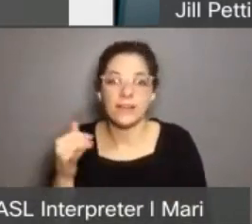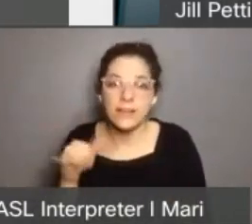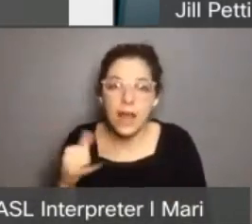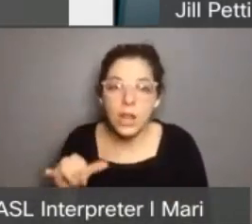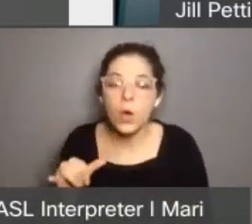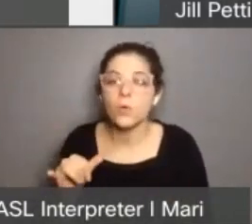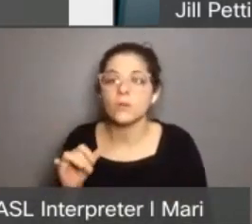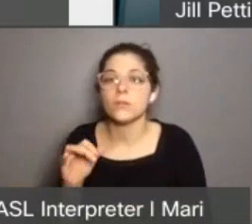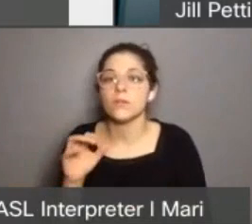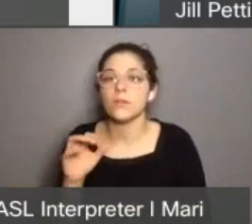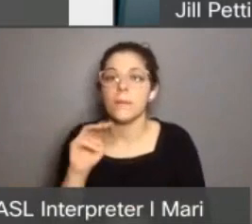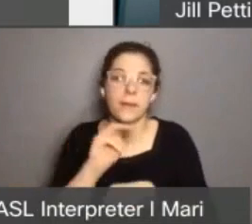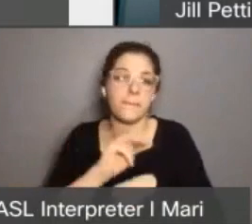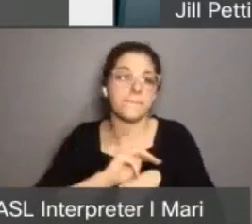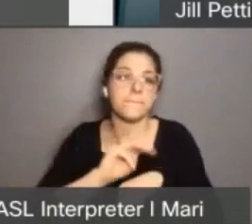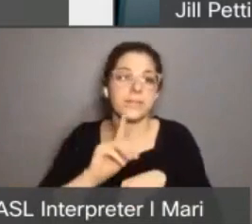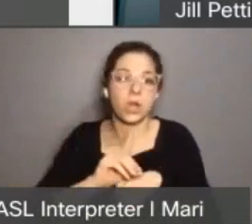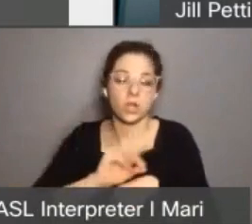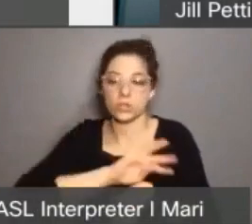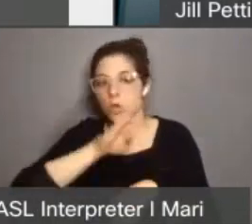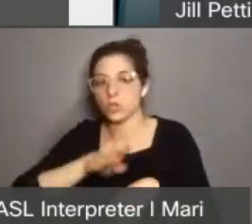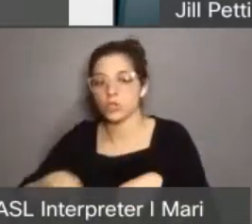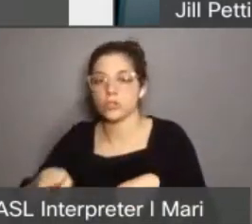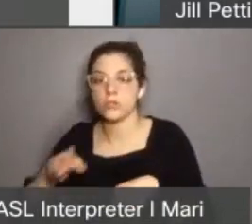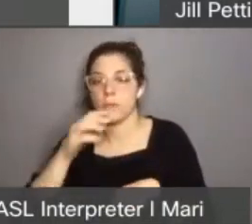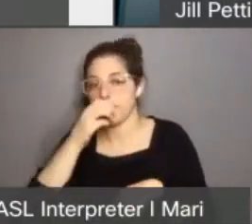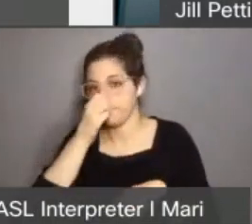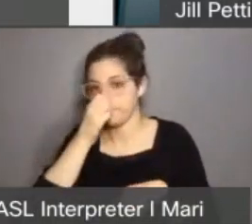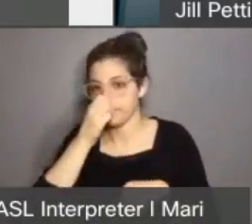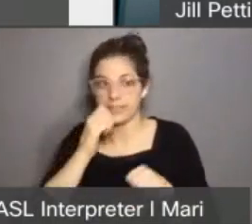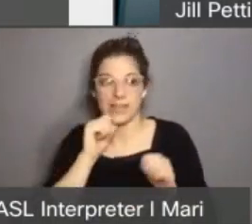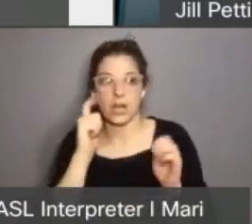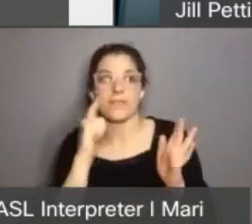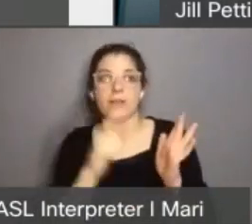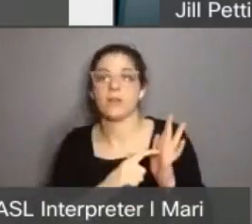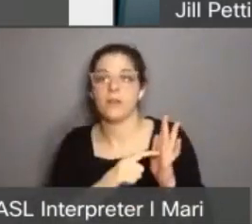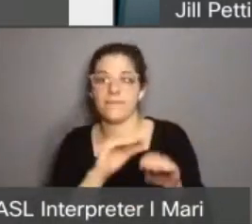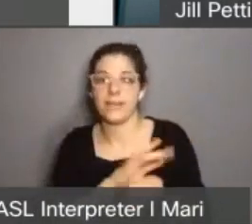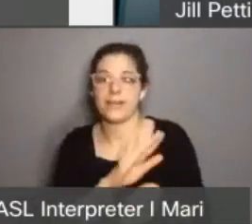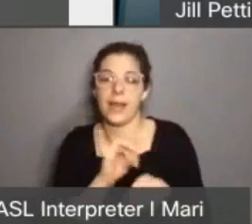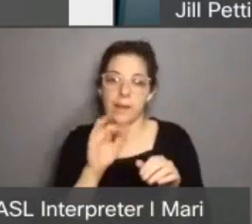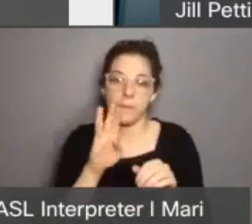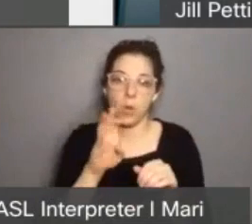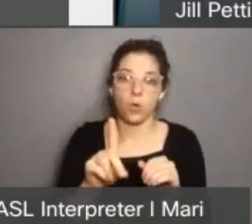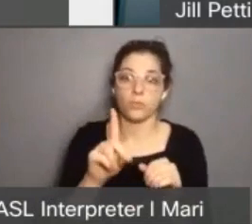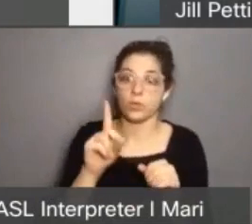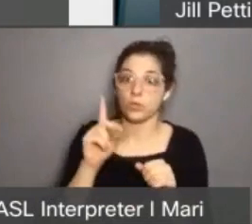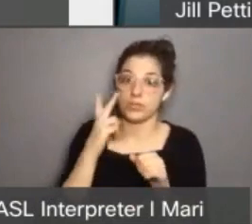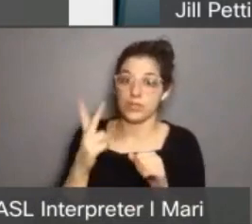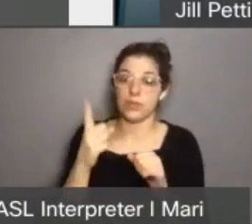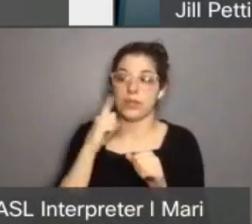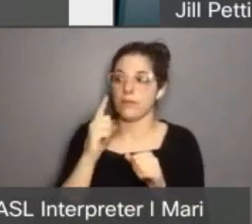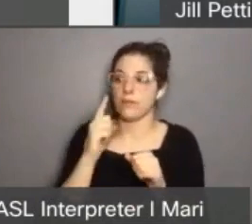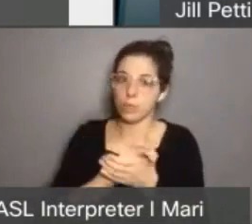around the McDonald's arch, eventually that McDonald's arch does not have as big of a striking effect, that bold effect. When you see it, I mean, you think